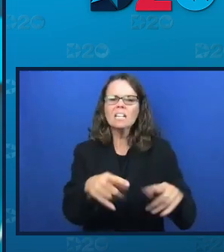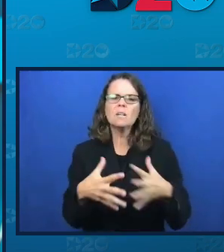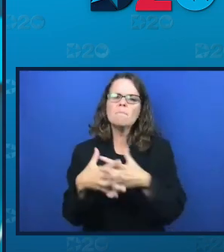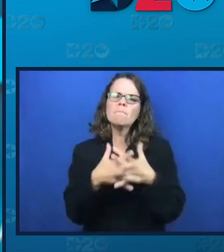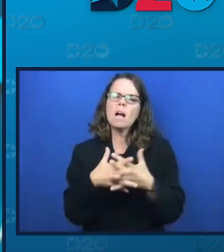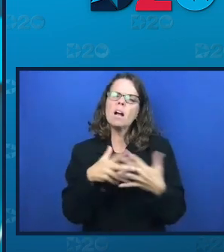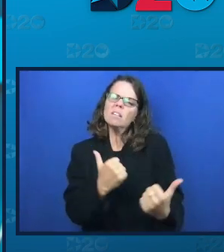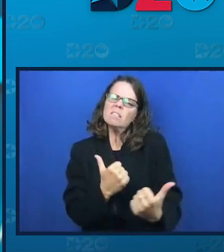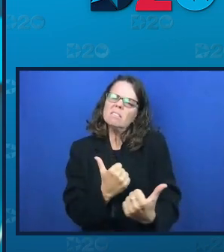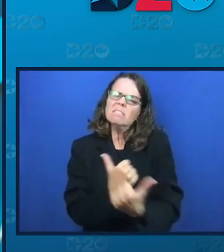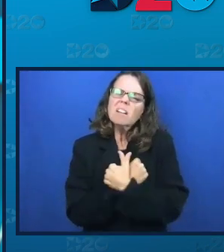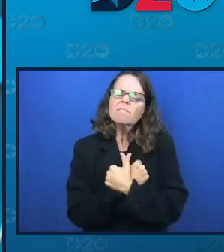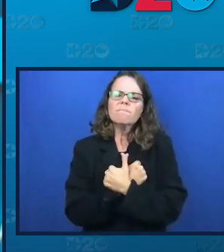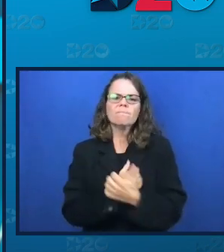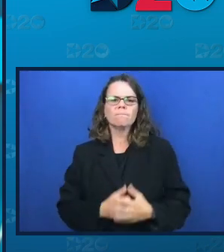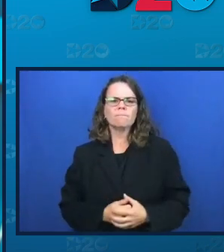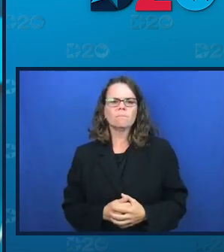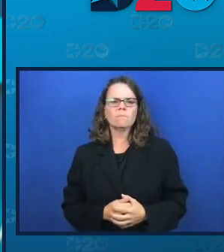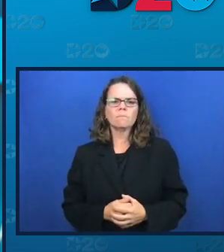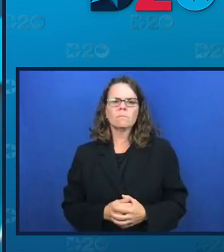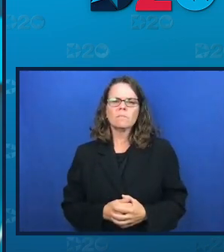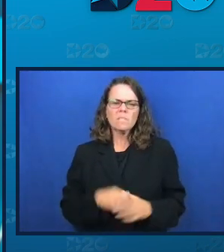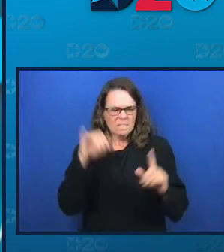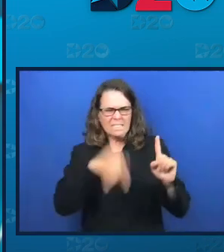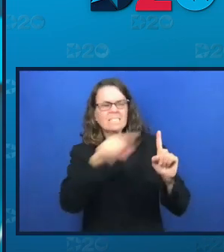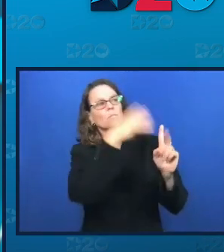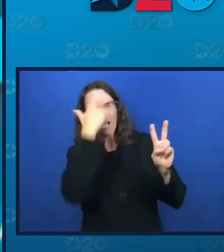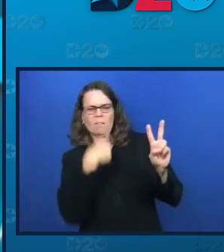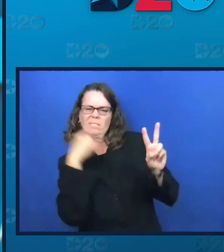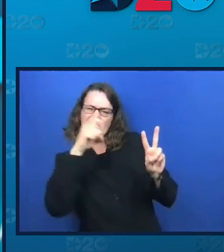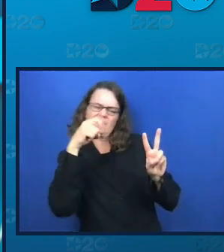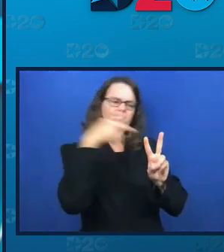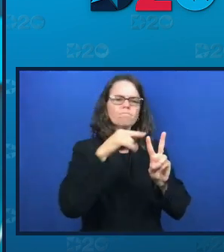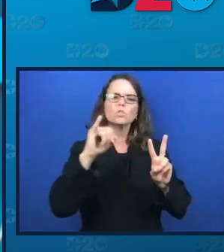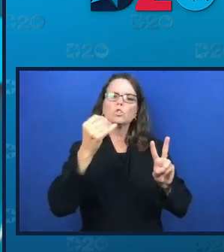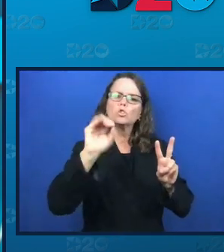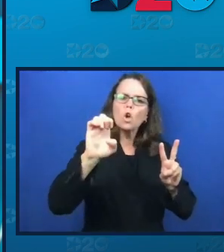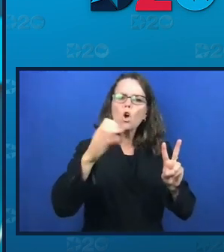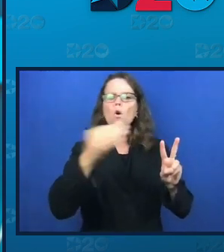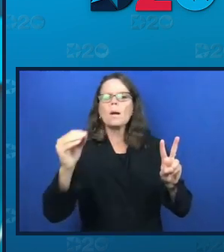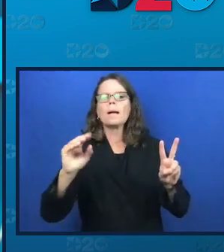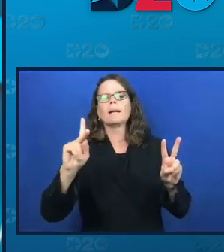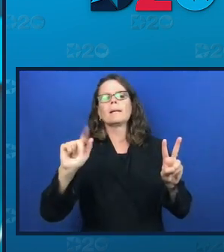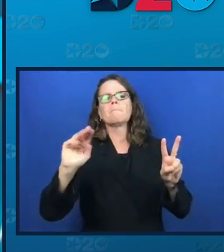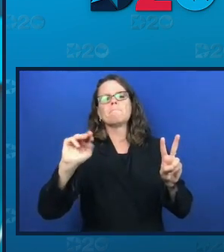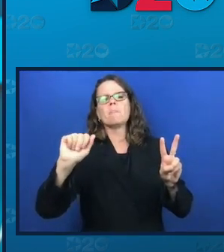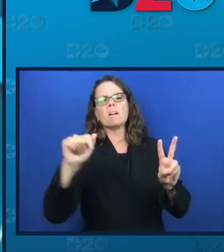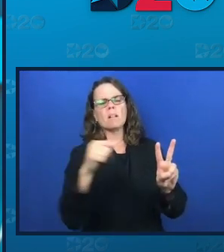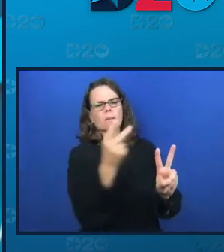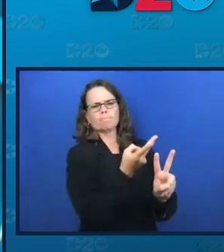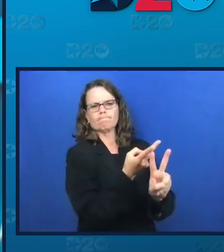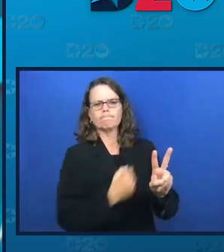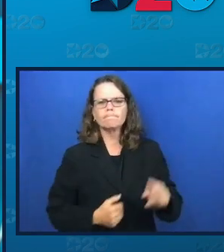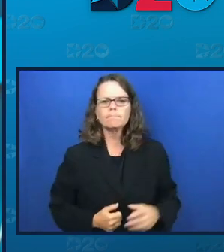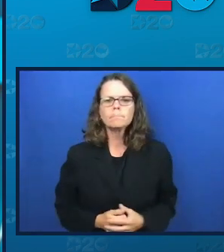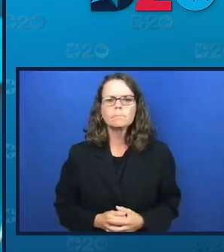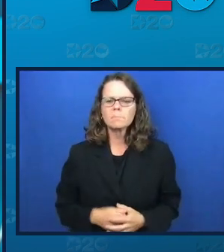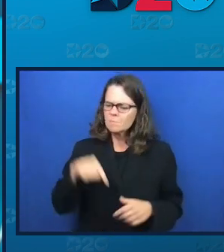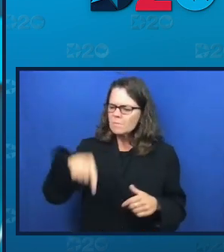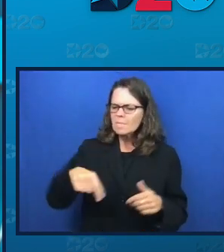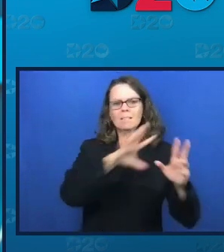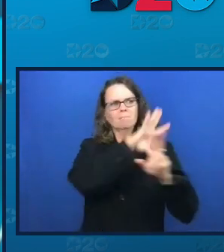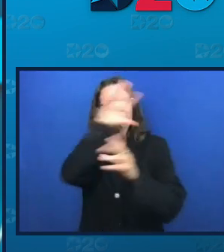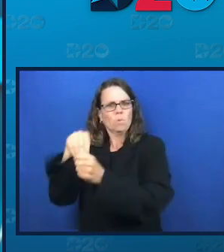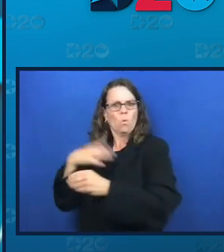Biden and Kamala Harris in the White House. A nation that plans, a nation that builds, a nation that builds